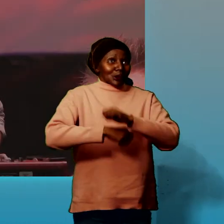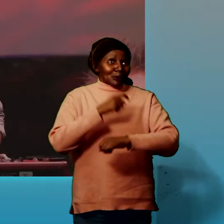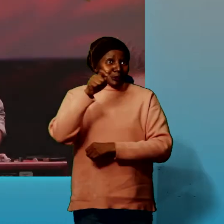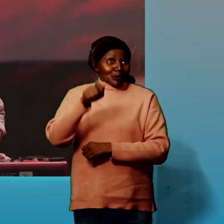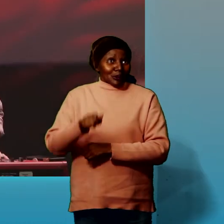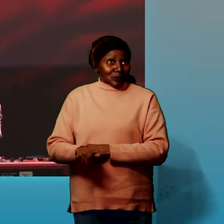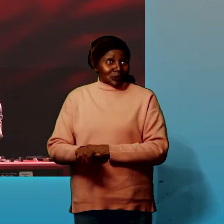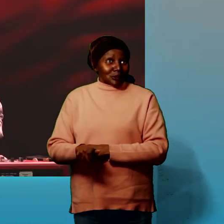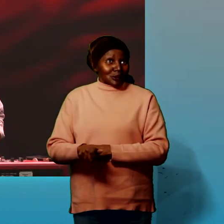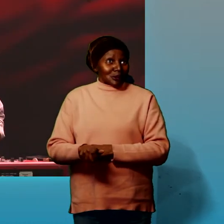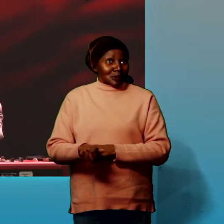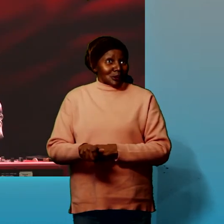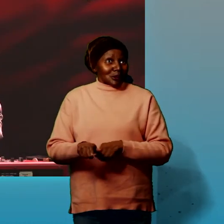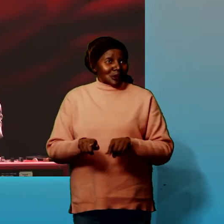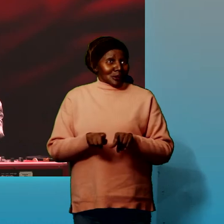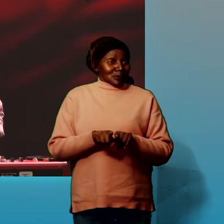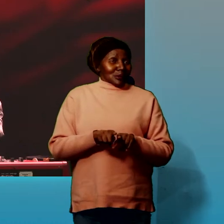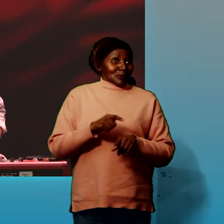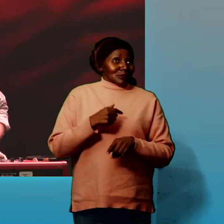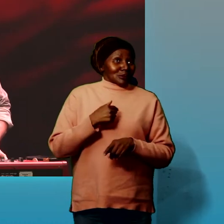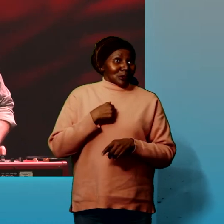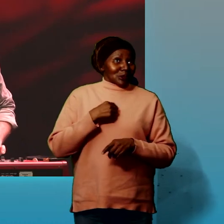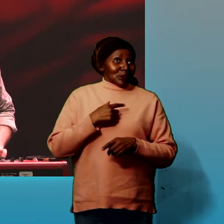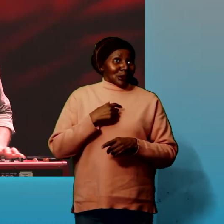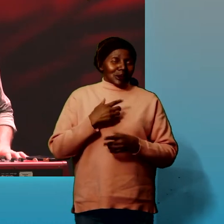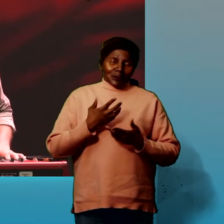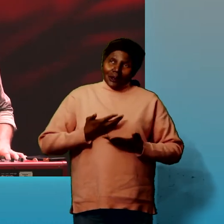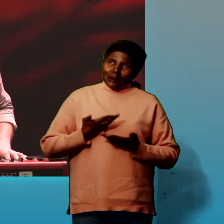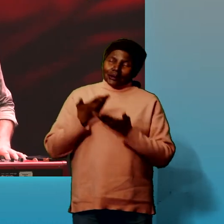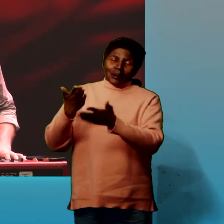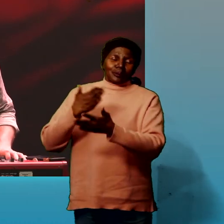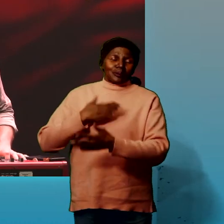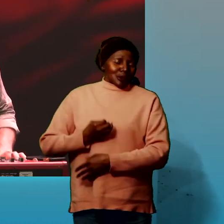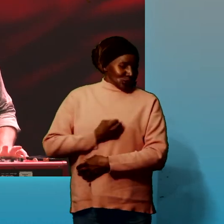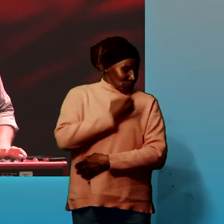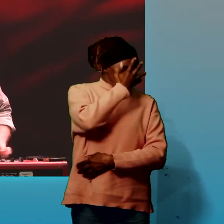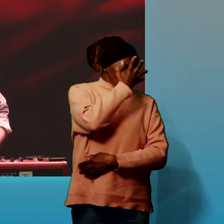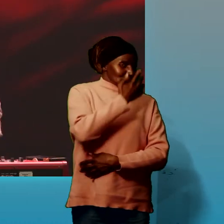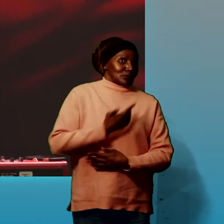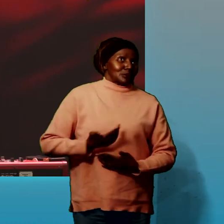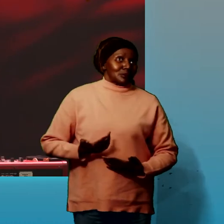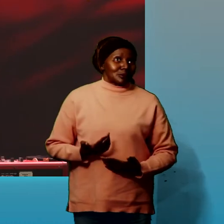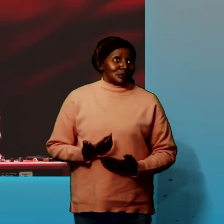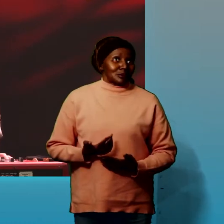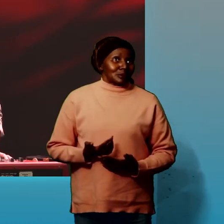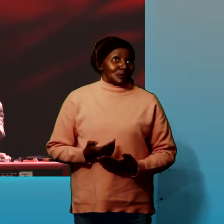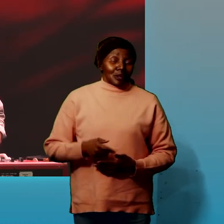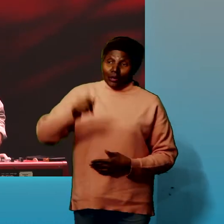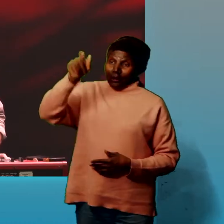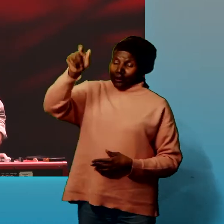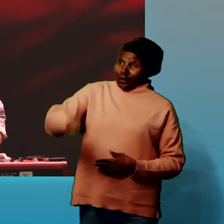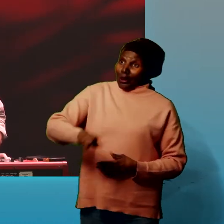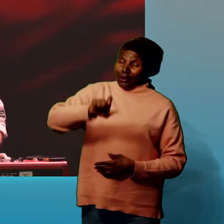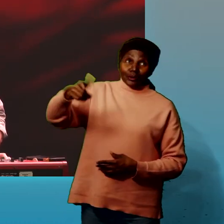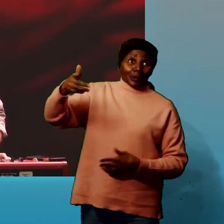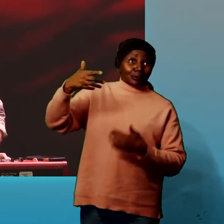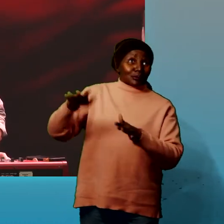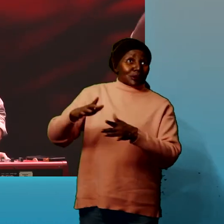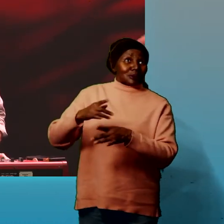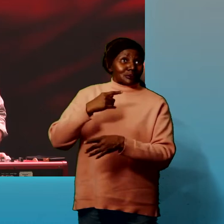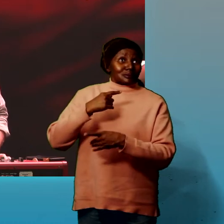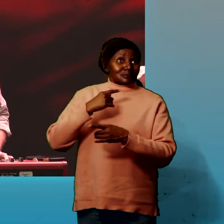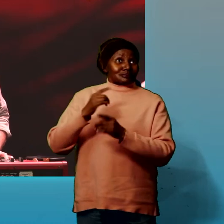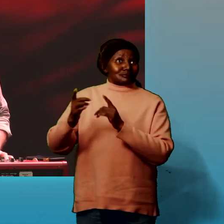sin and bear my shame. The cross has